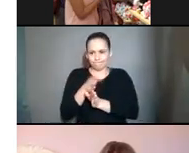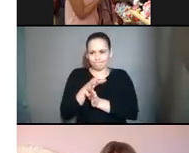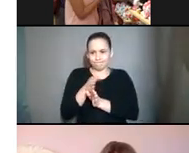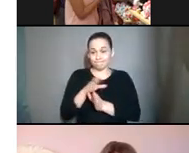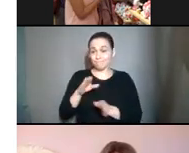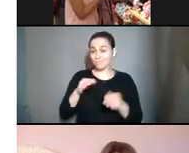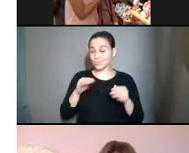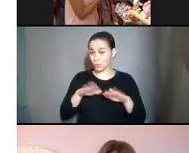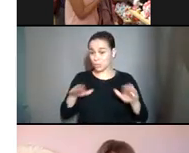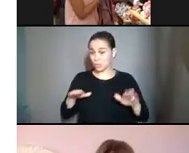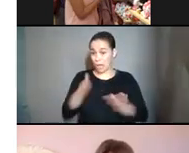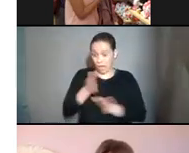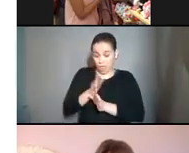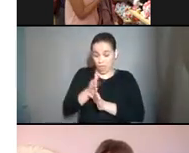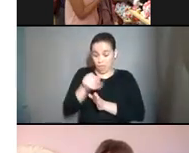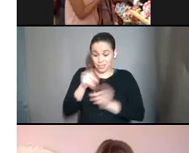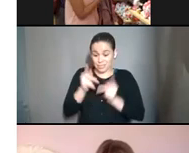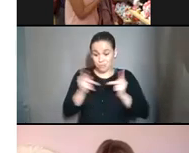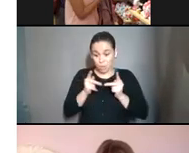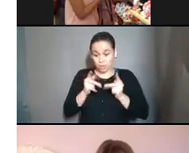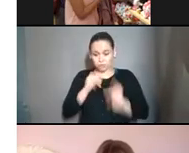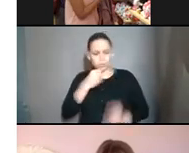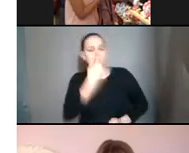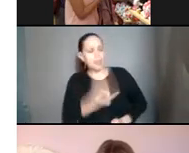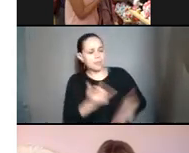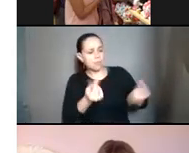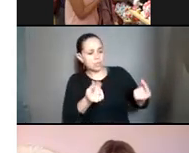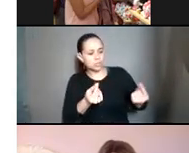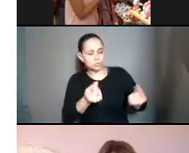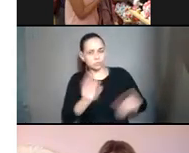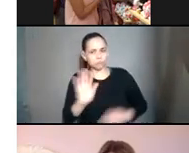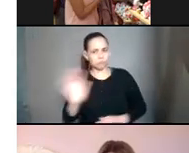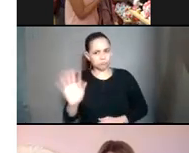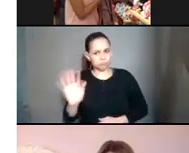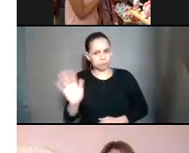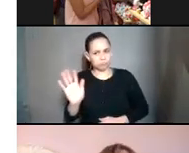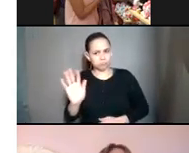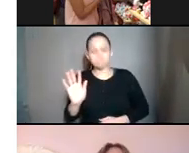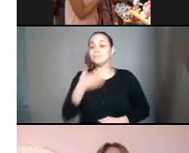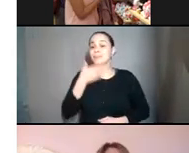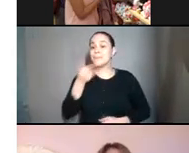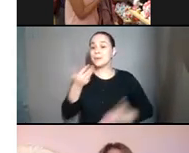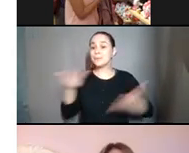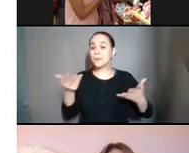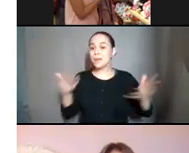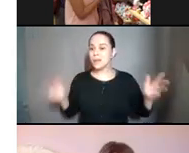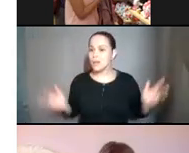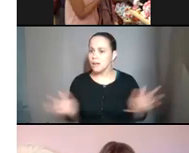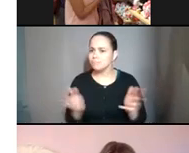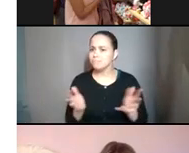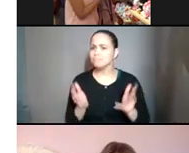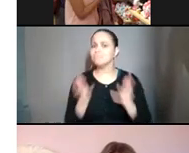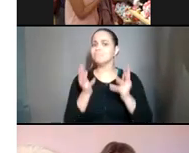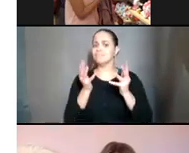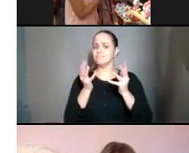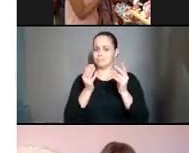point, instead of telling them how to do something, we want to encourage them to work through the